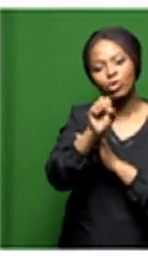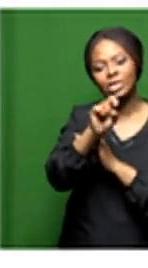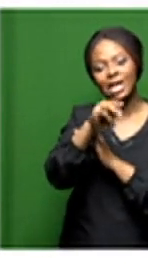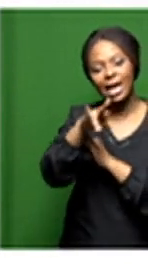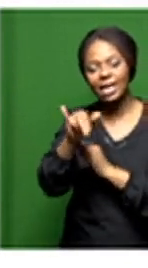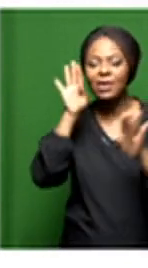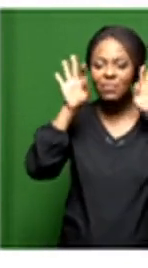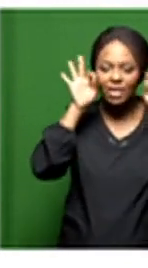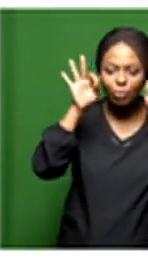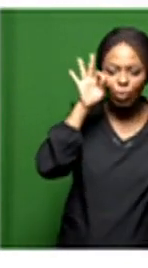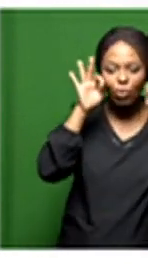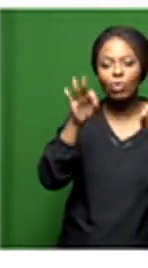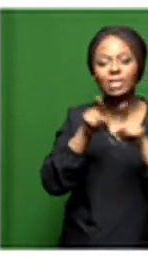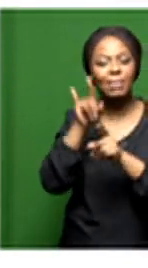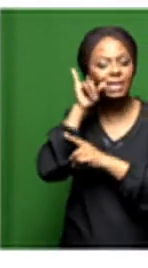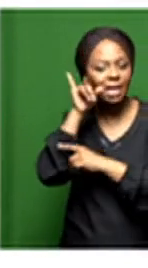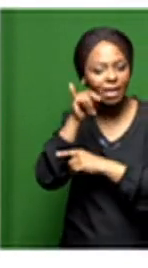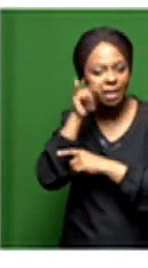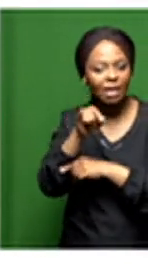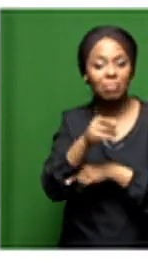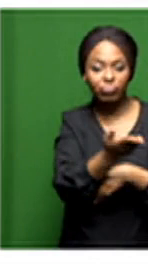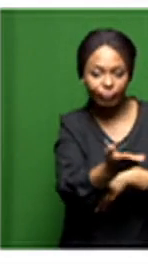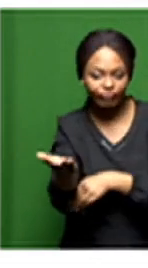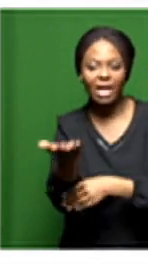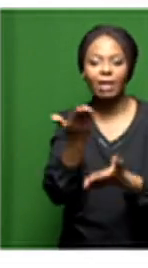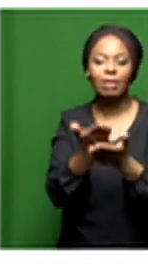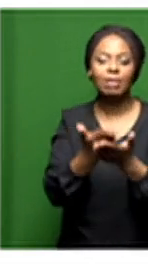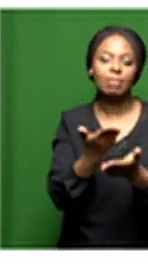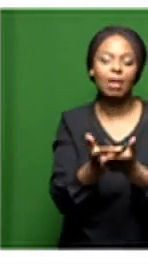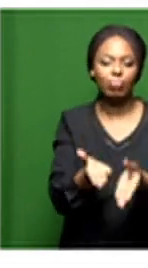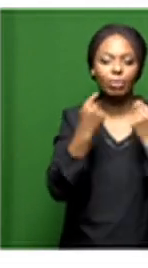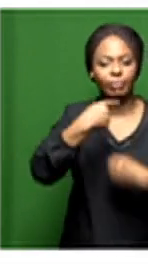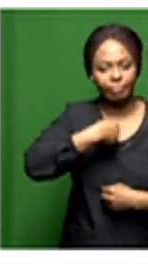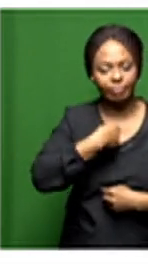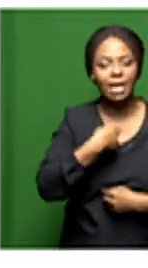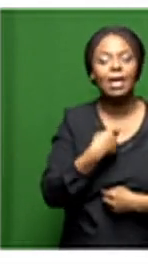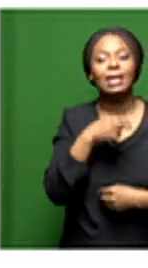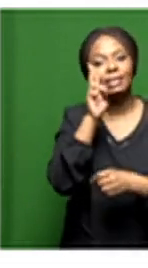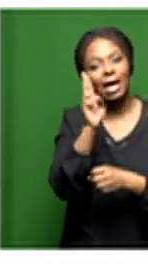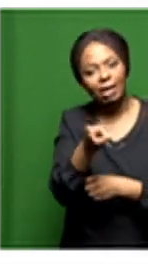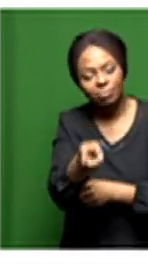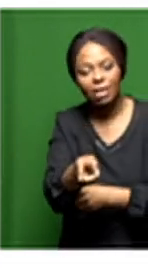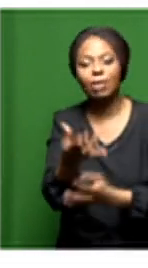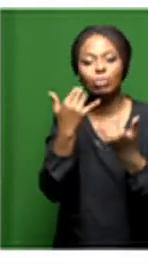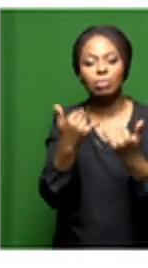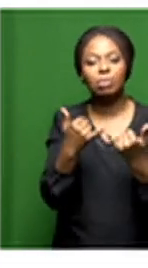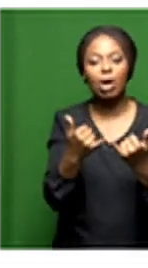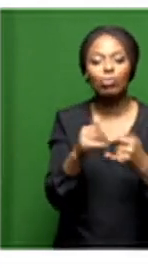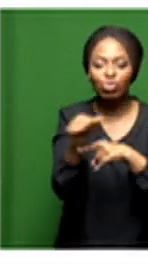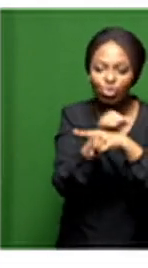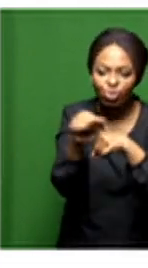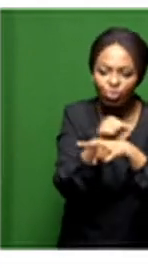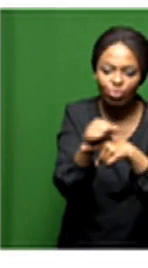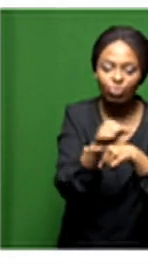Danai Mushayi. On Instagram, it's Beverley Danai Mushayi. But we are also bringing this training